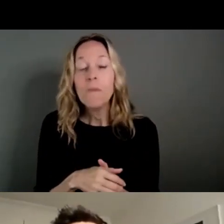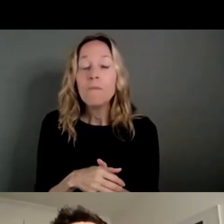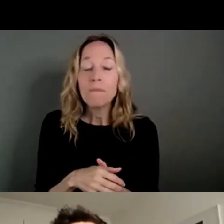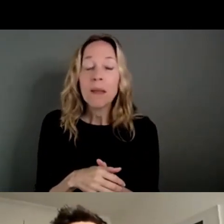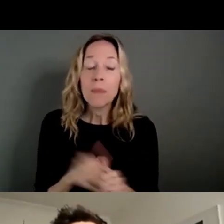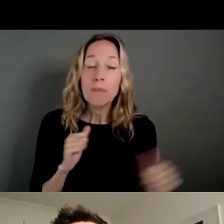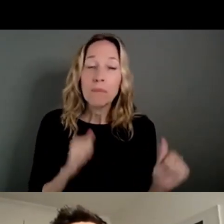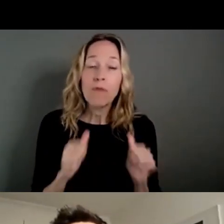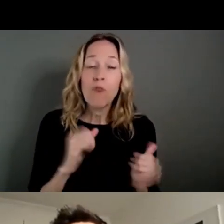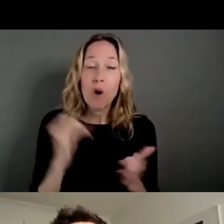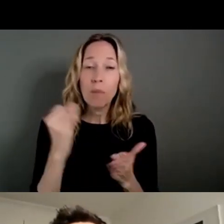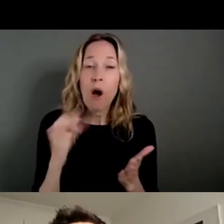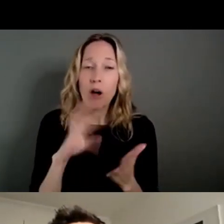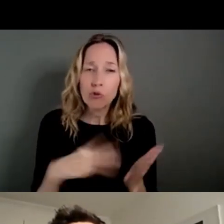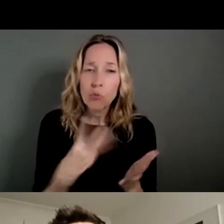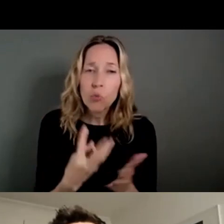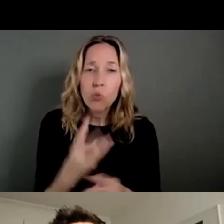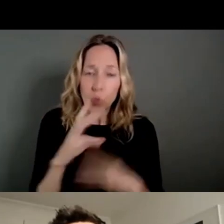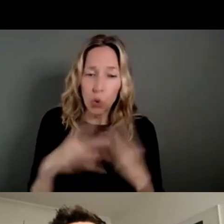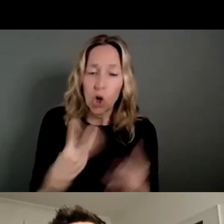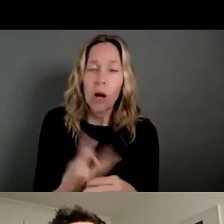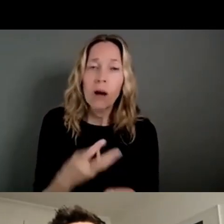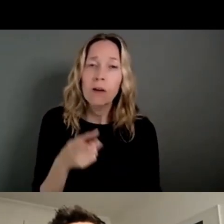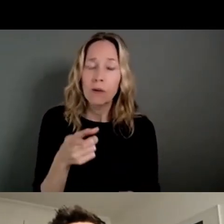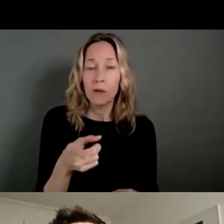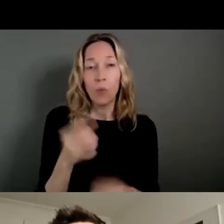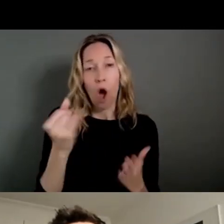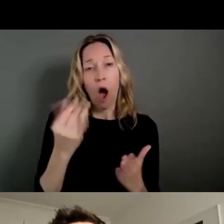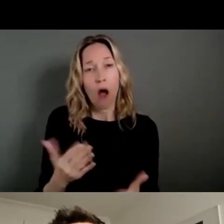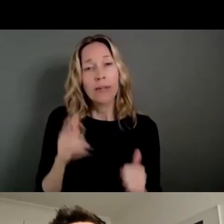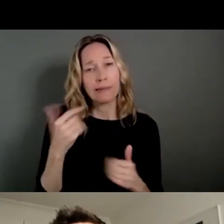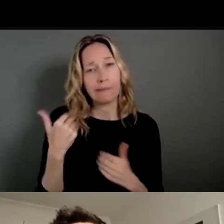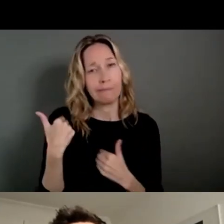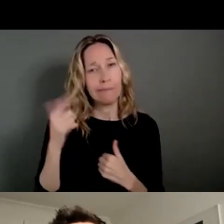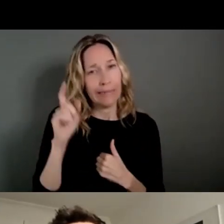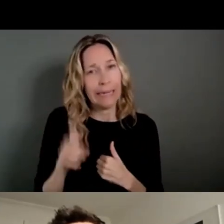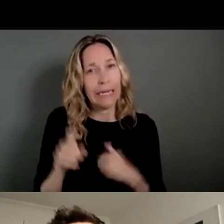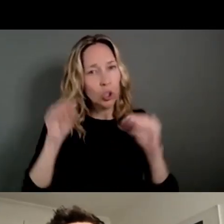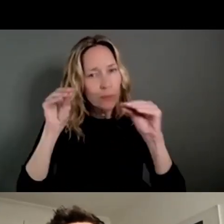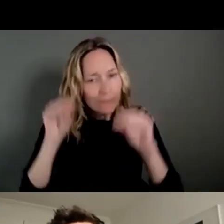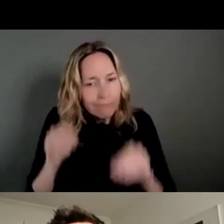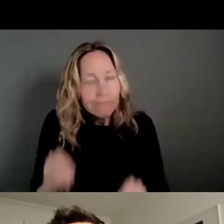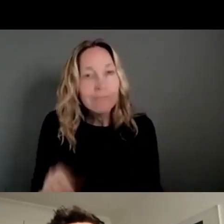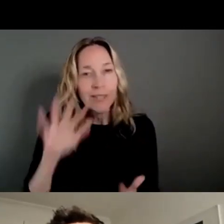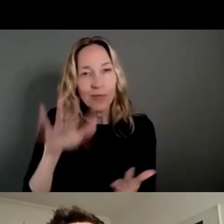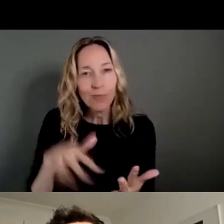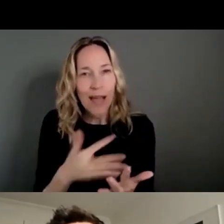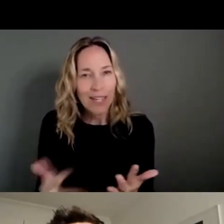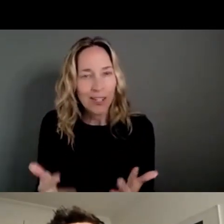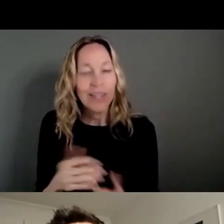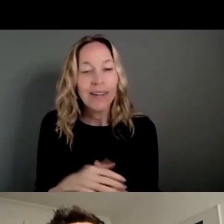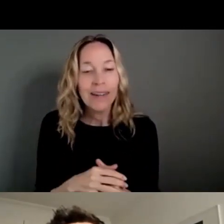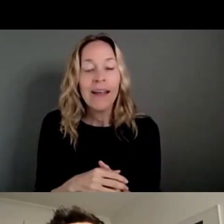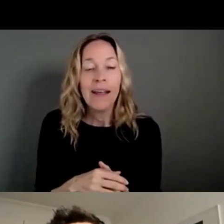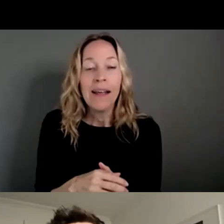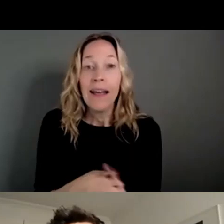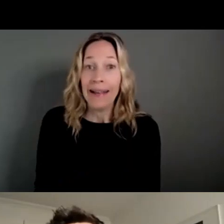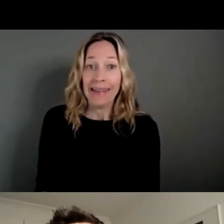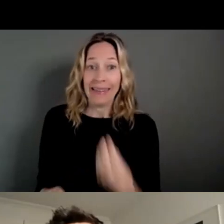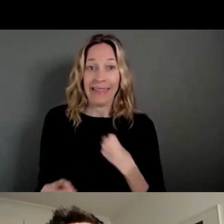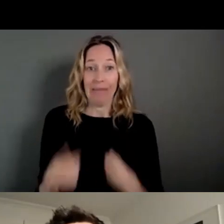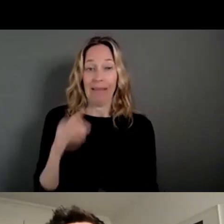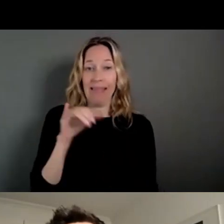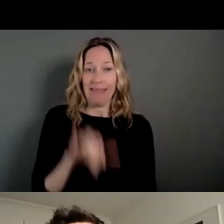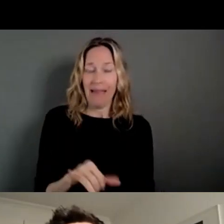I mean, knowing that information feeds into us having a conversation and me being able to